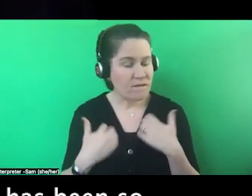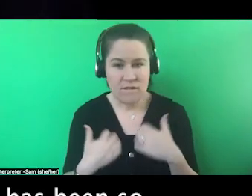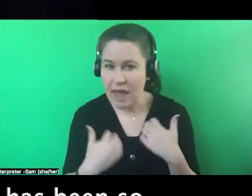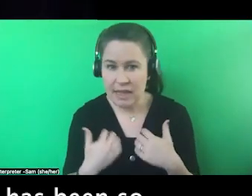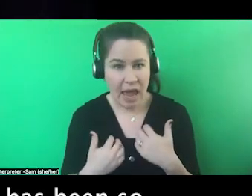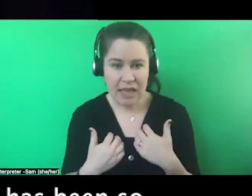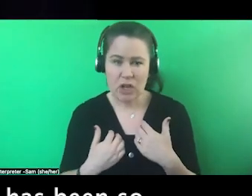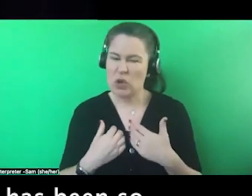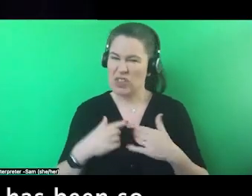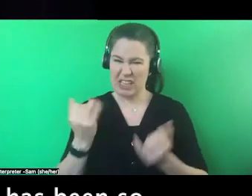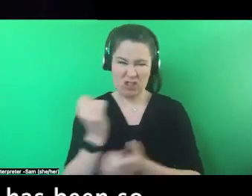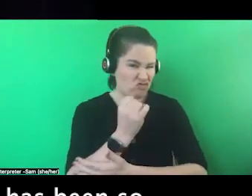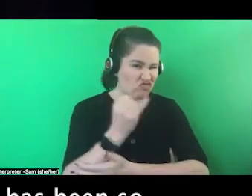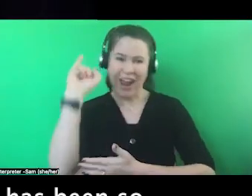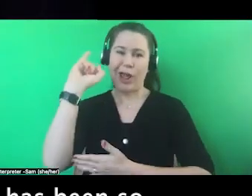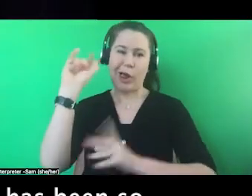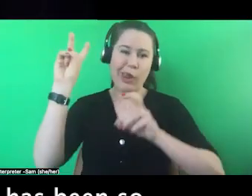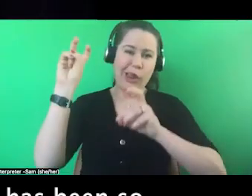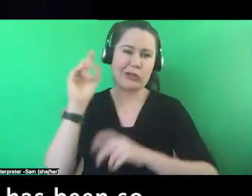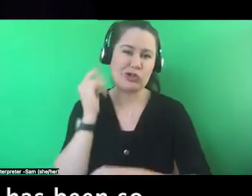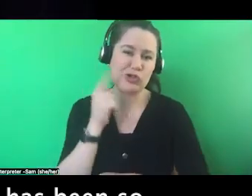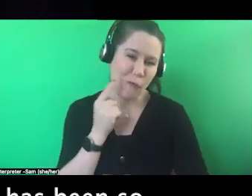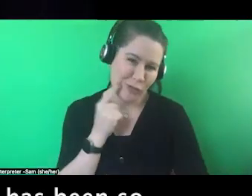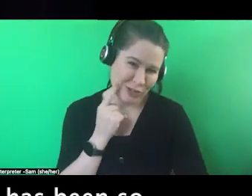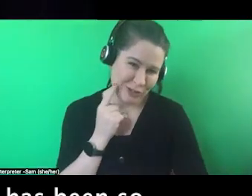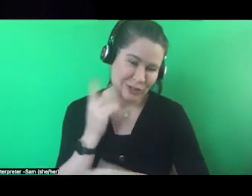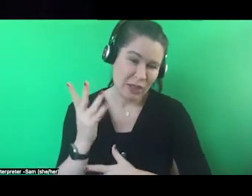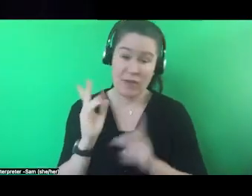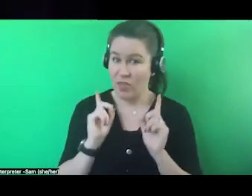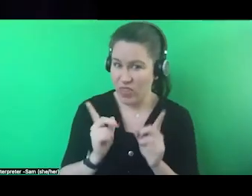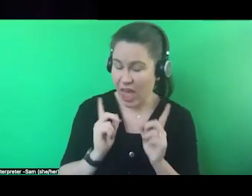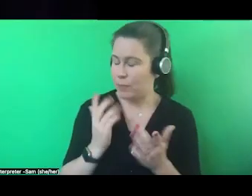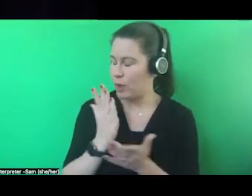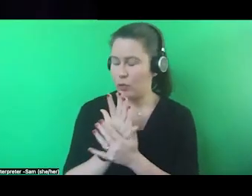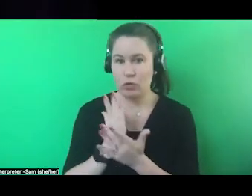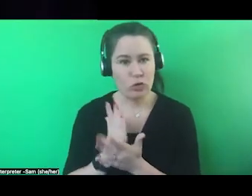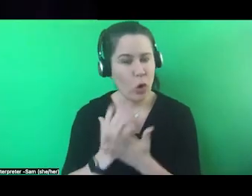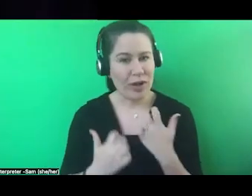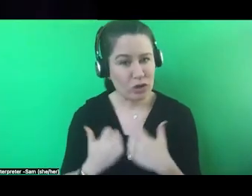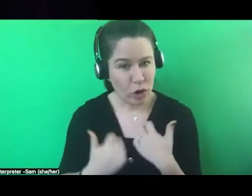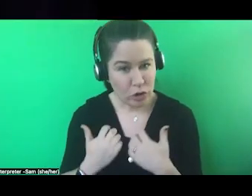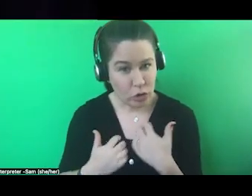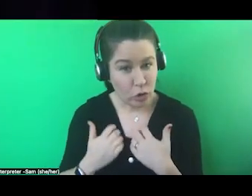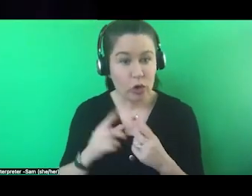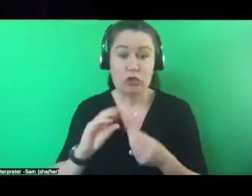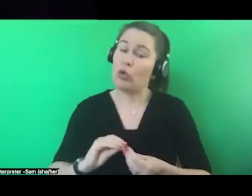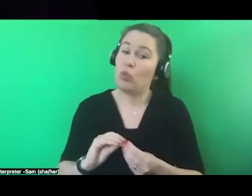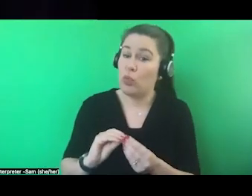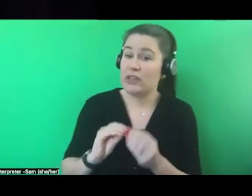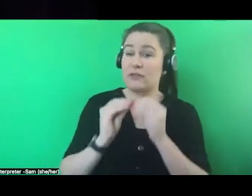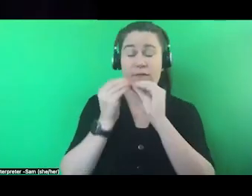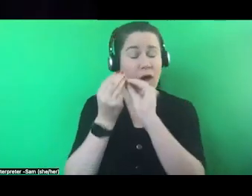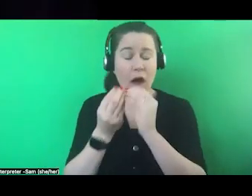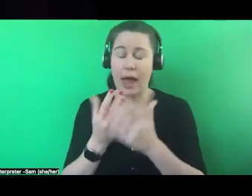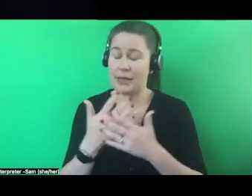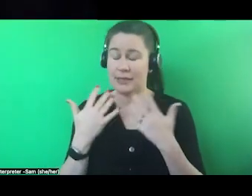is radical softness, I would say, that has been so interesting. You devise practical tools and